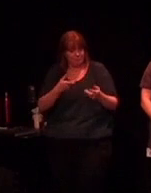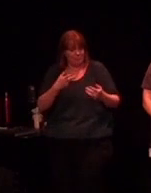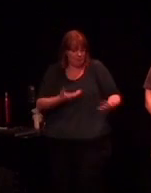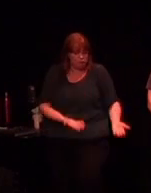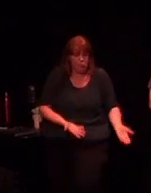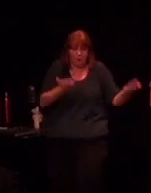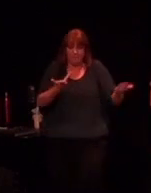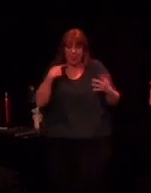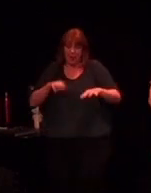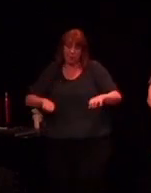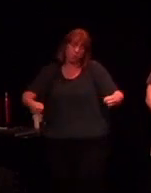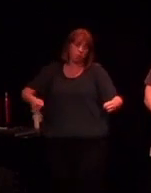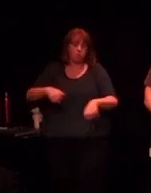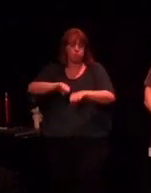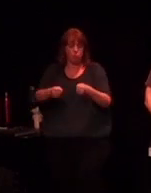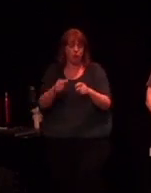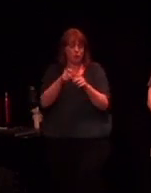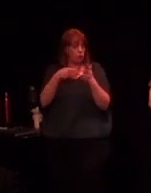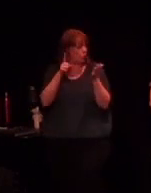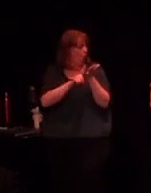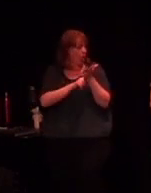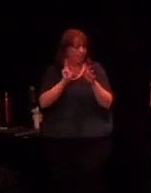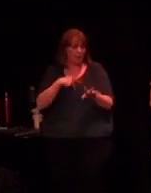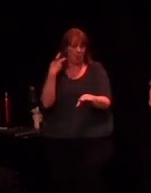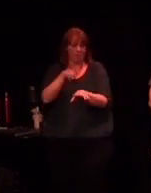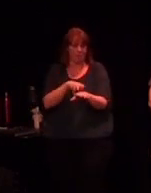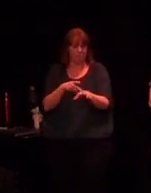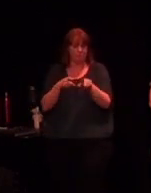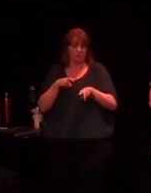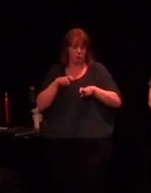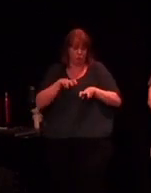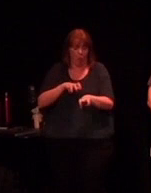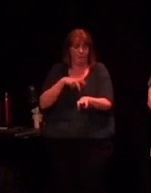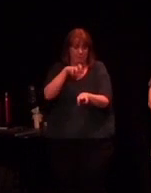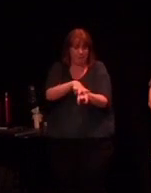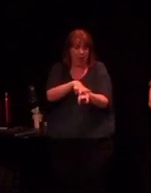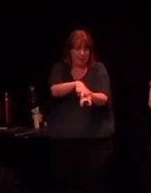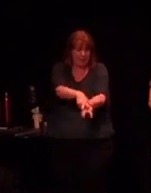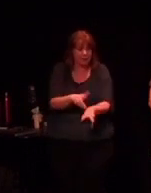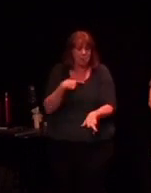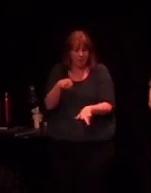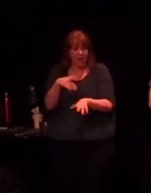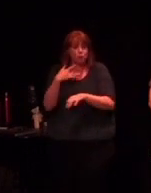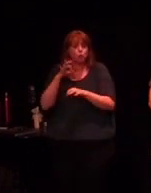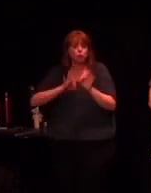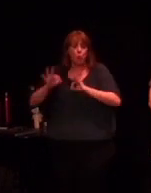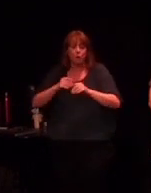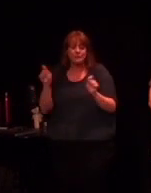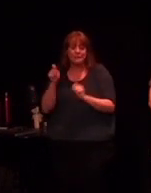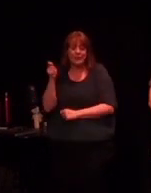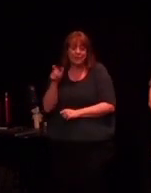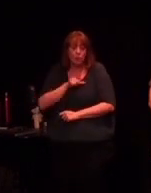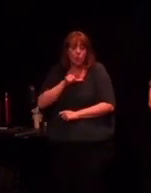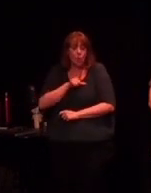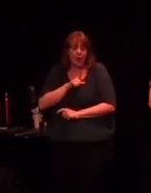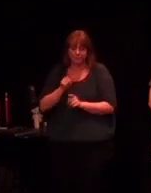a broken doll while one of the actors crawled. I was on their back. But for me, the reason that show was successful was the